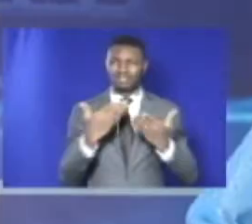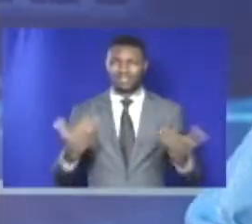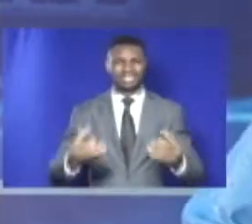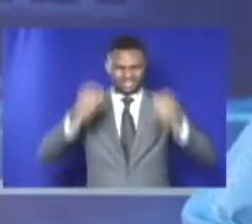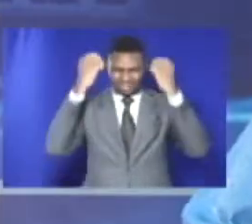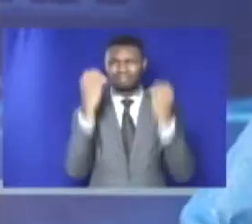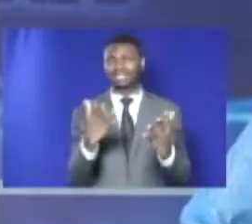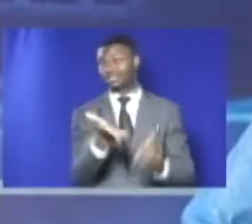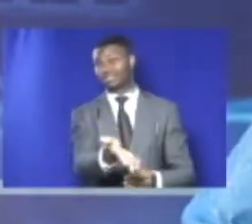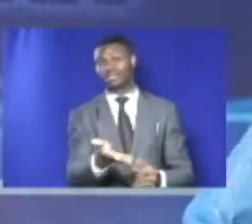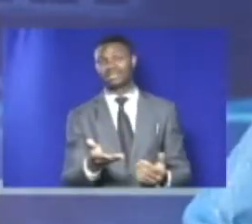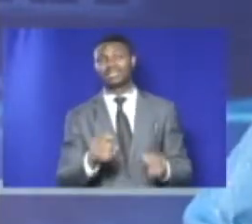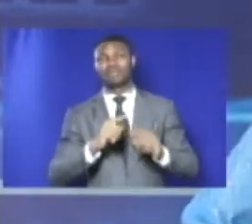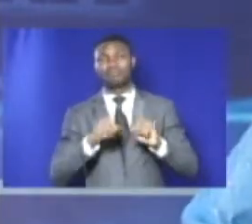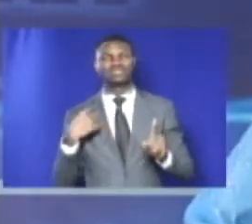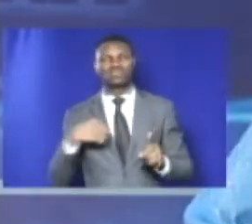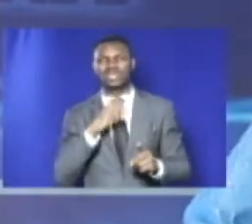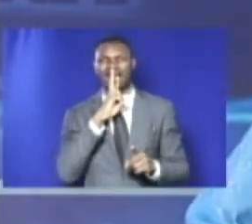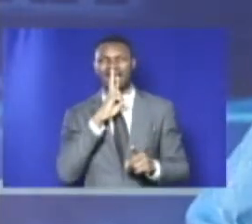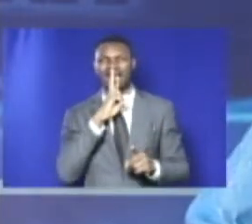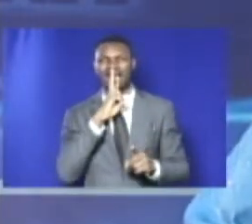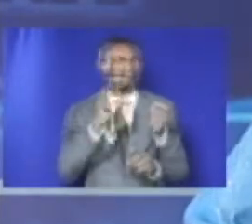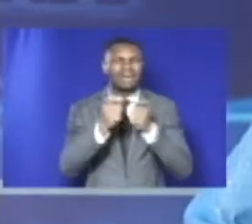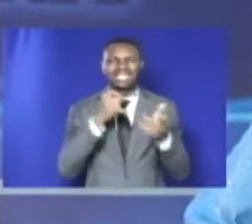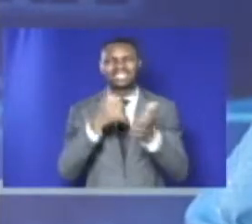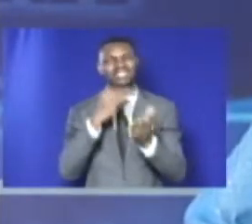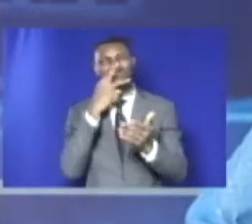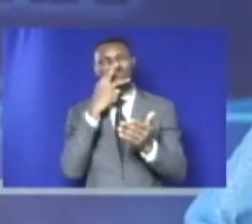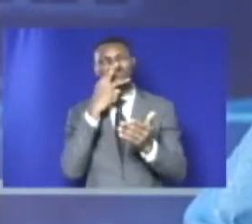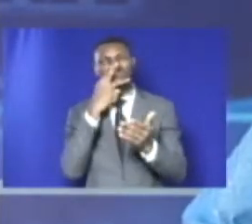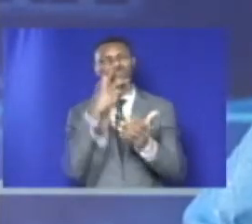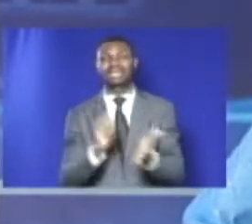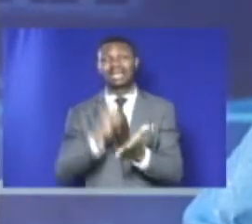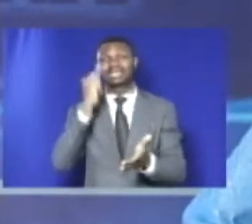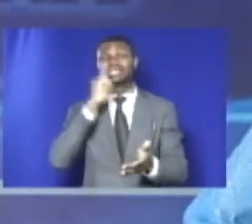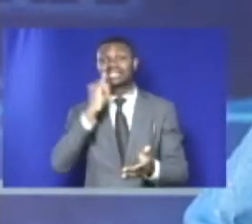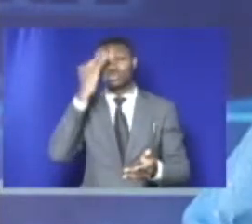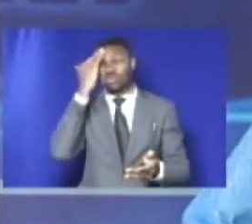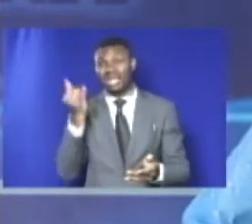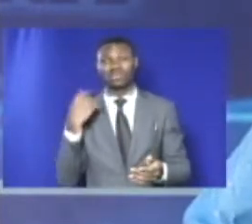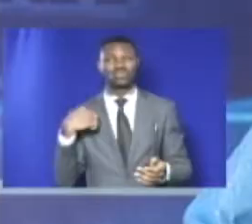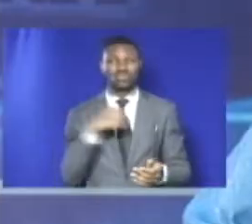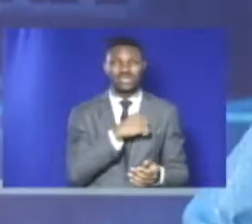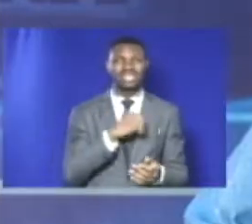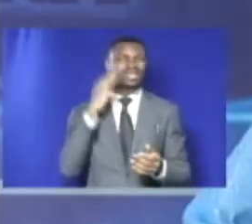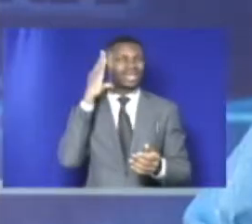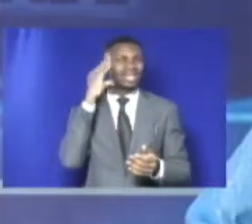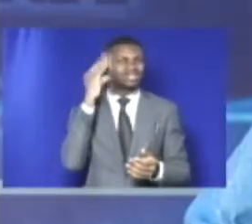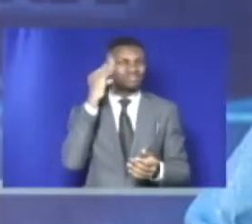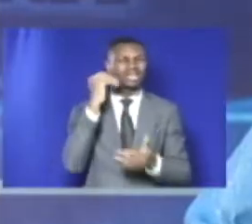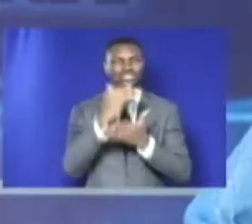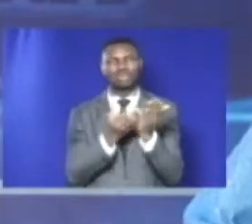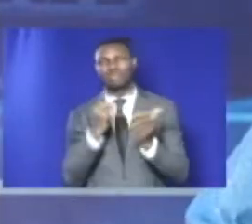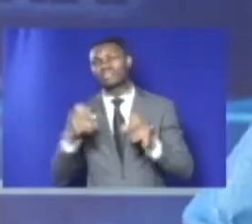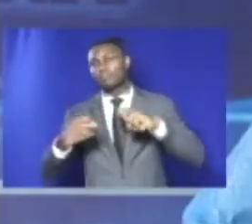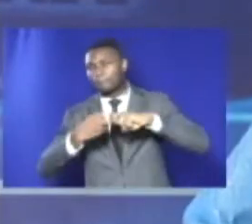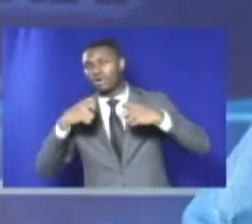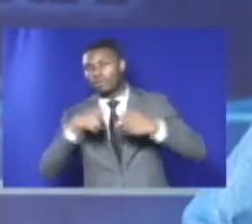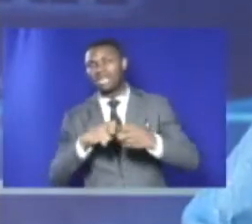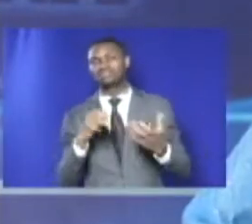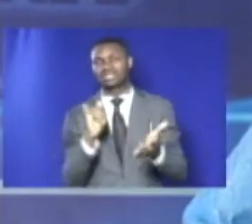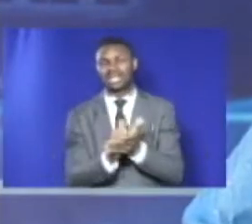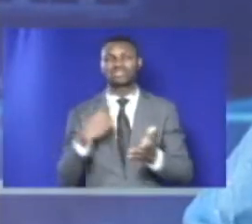biodiversities, but we are not managing it well, and that is why we are experiencing some of the problems we